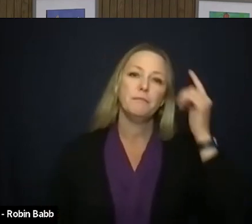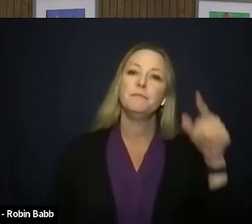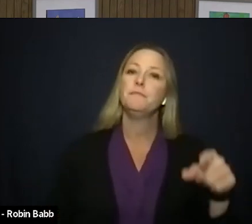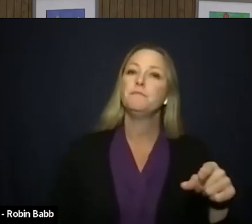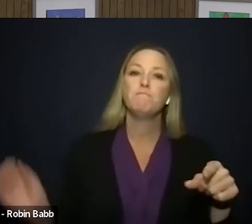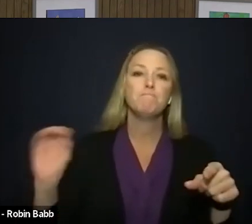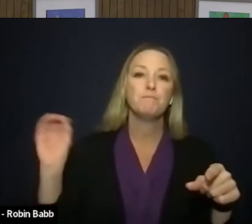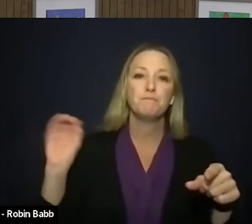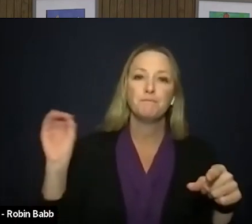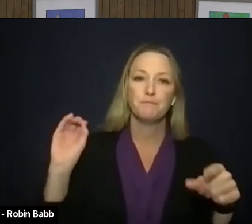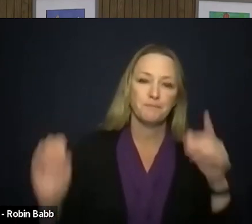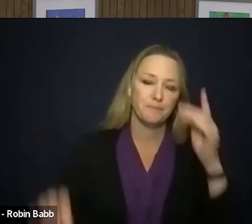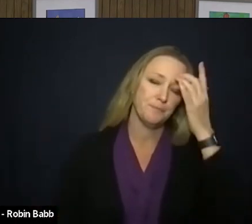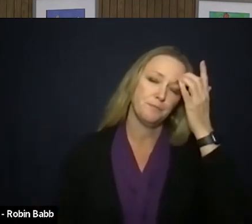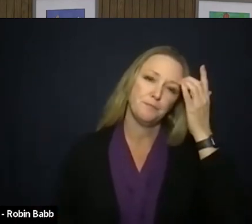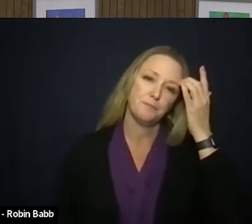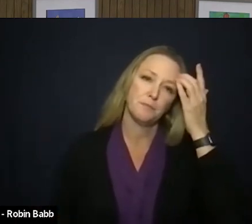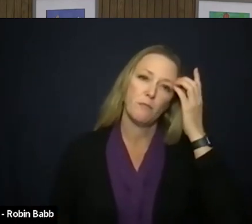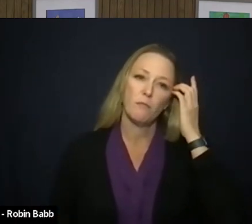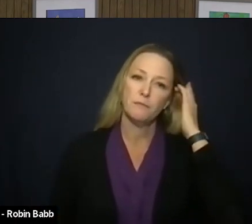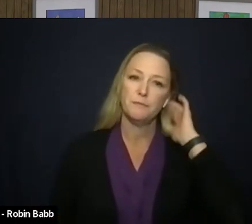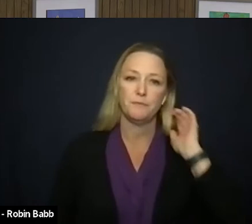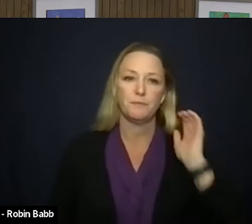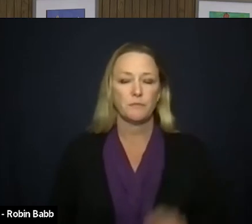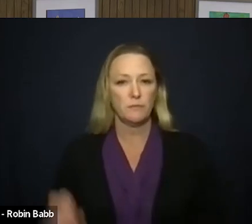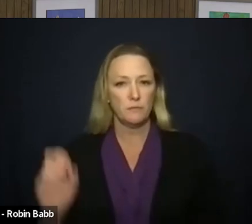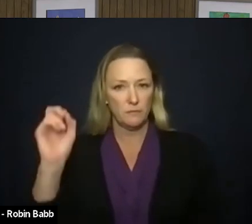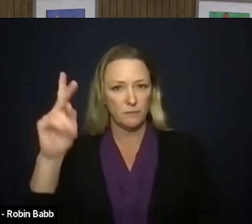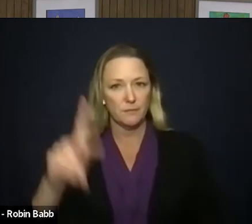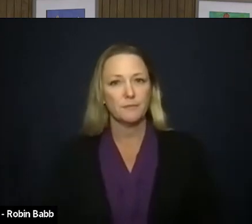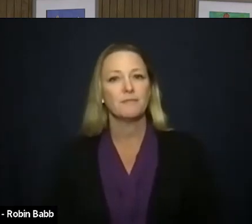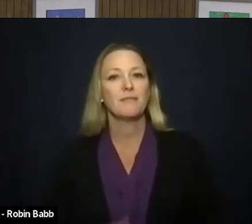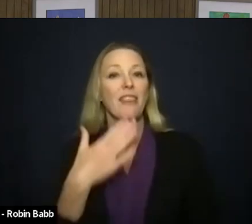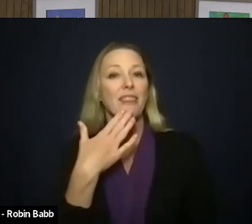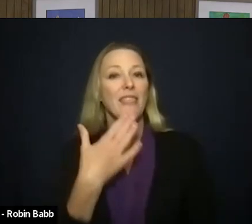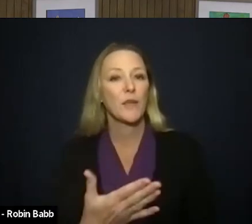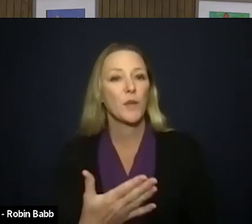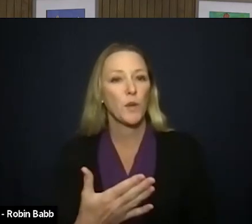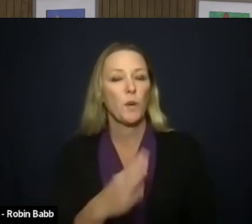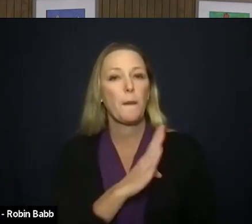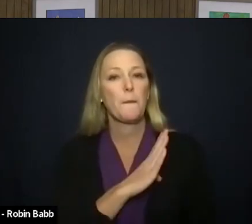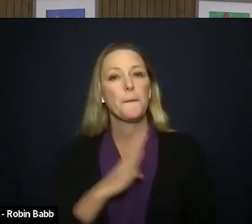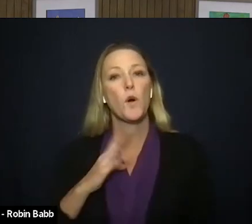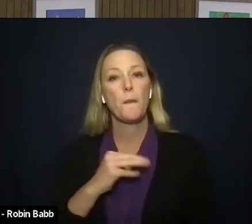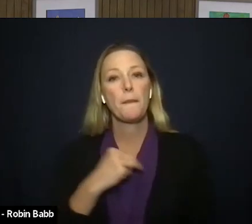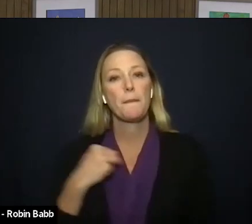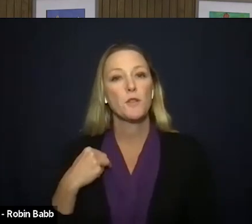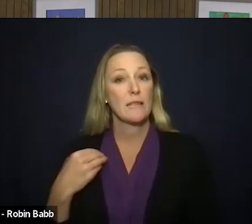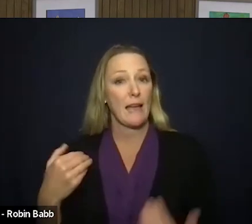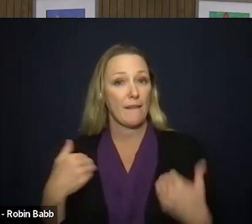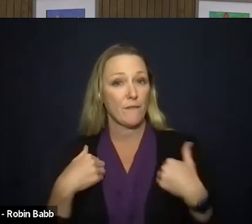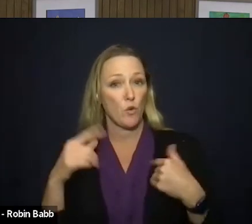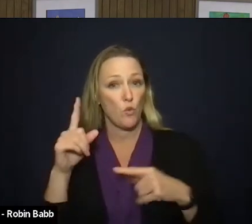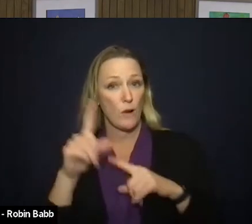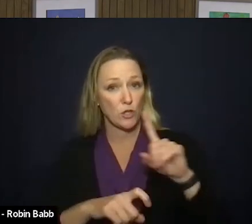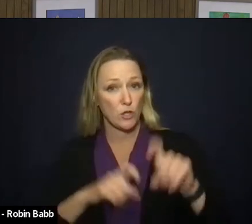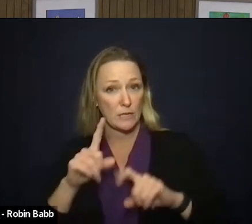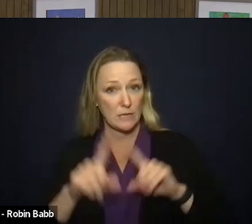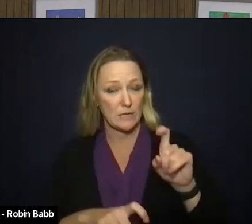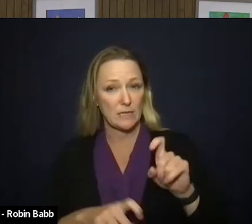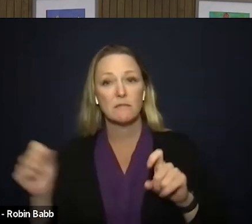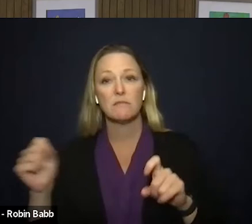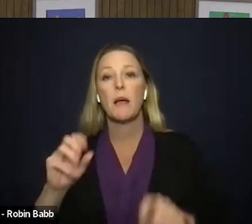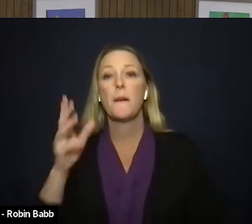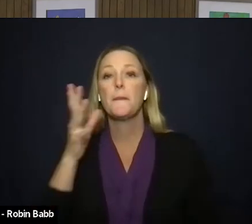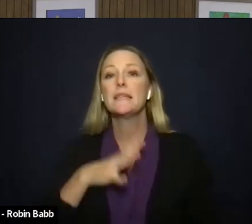no public comment on this item okay um thank you board members do you have any questions um yes miss